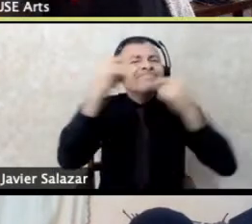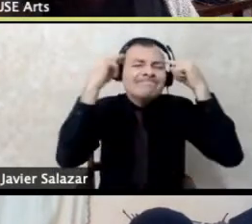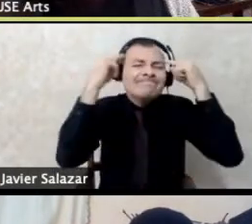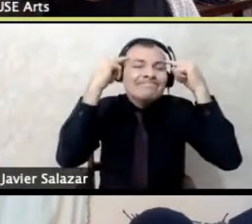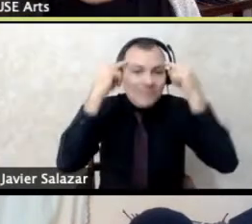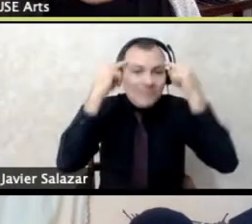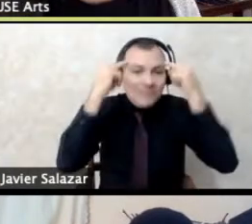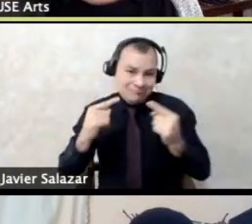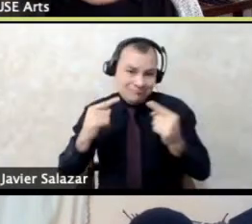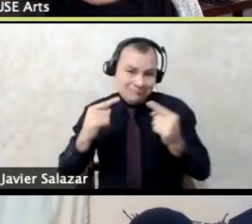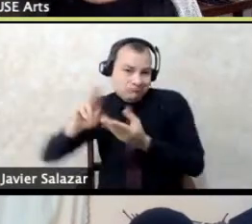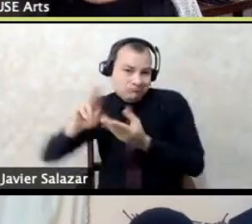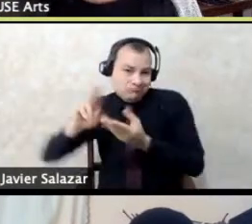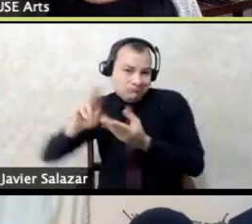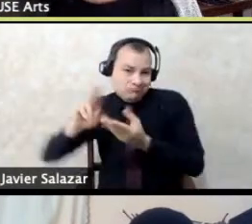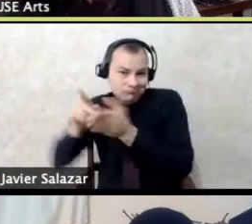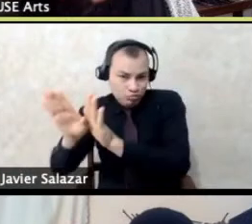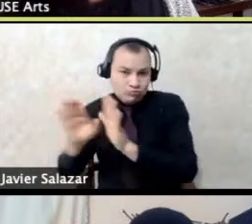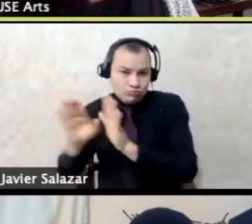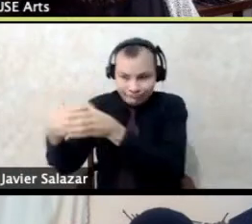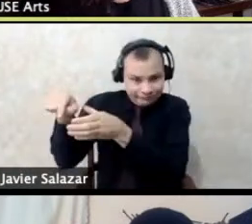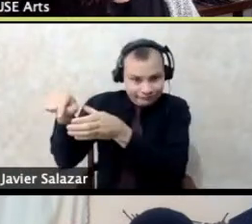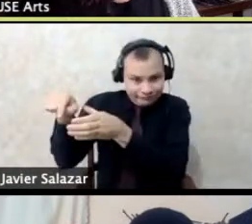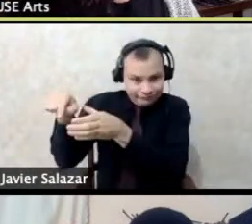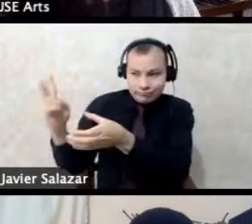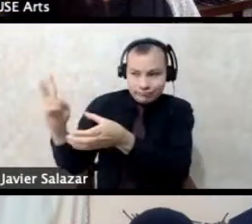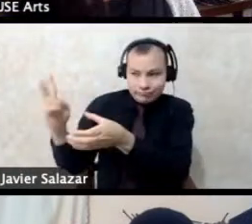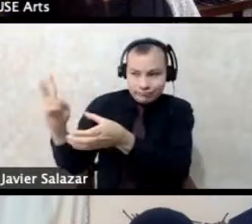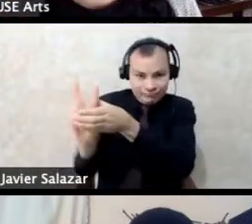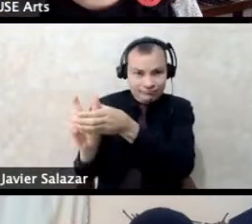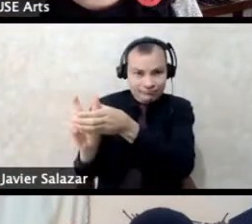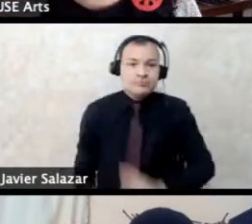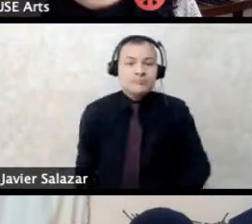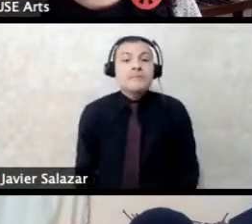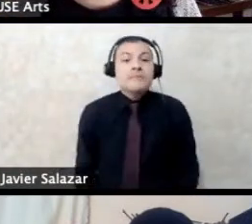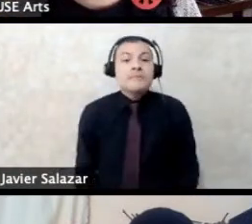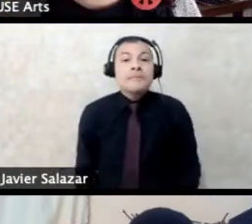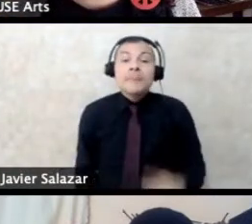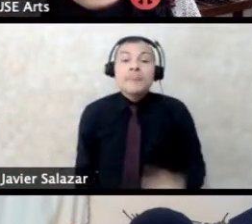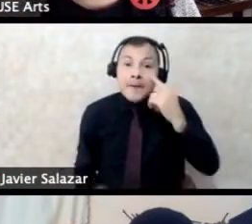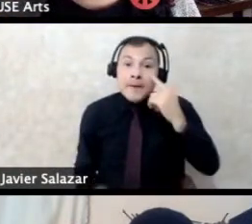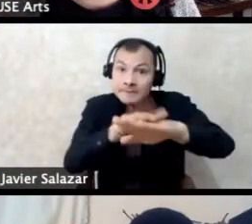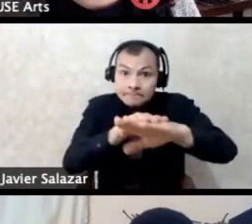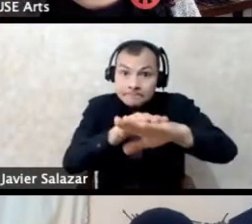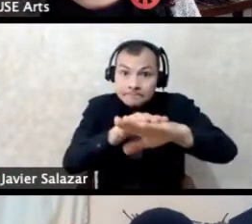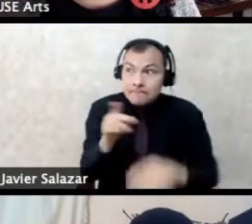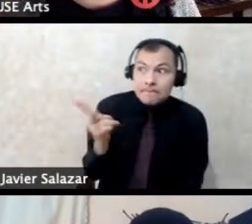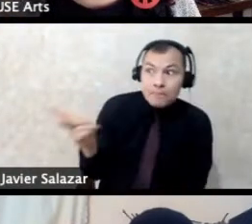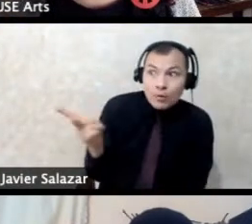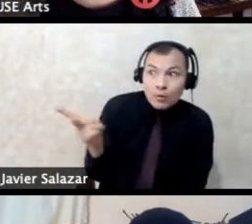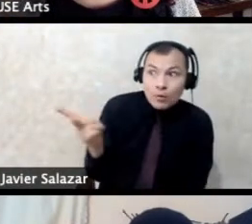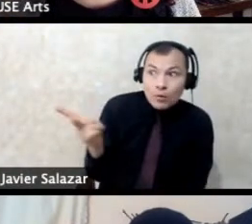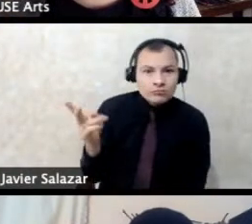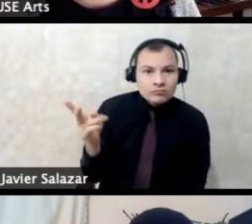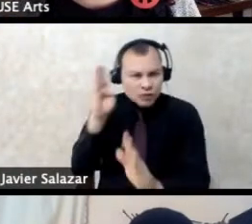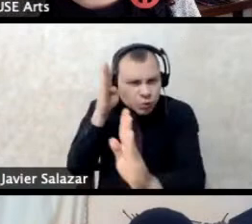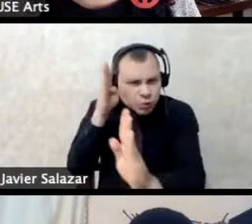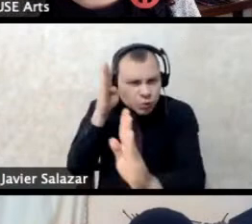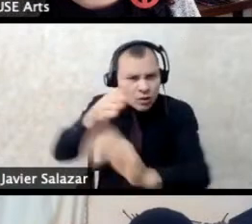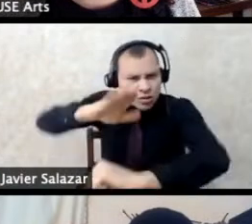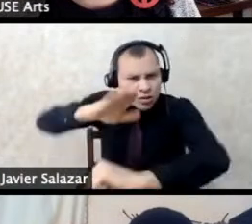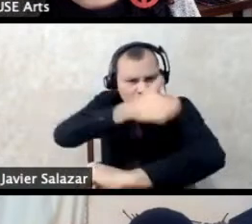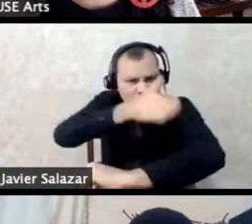internationally and here in Canada. Y no solo están dedicados a hacer música y compartir